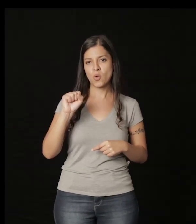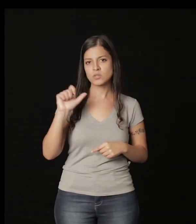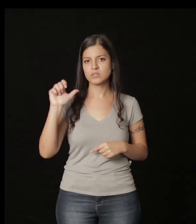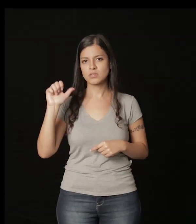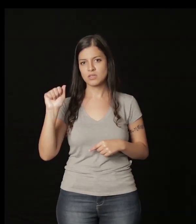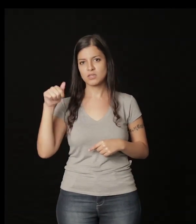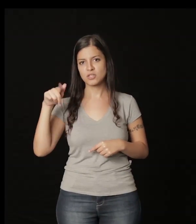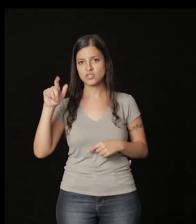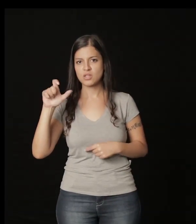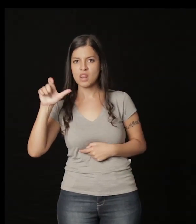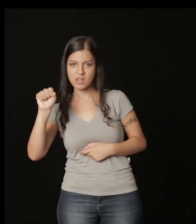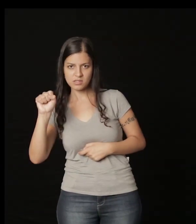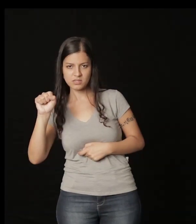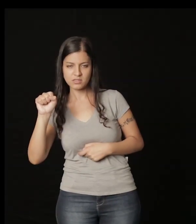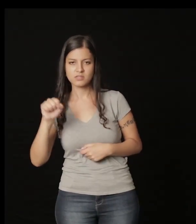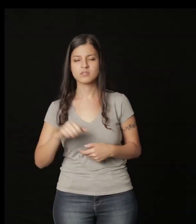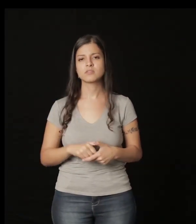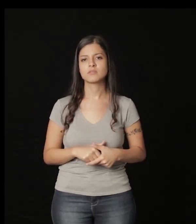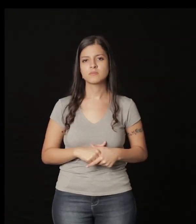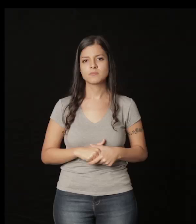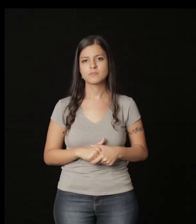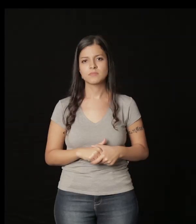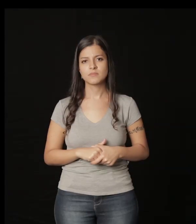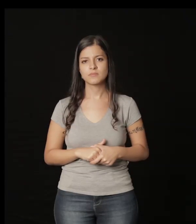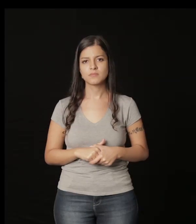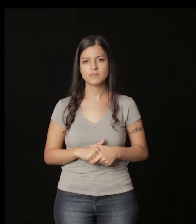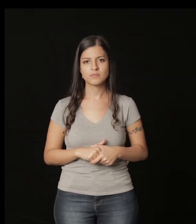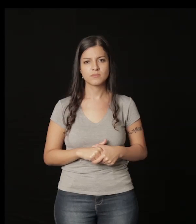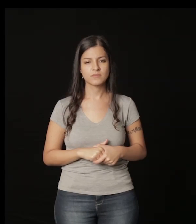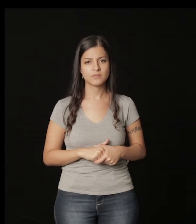Francisco, in Los Angeles.